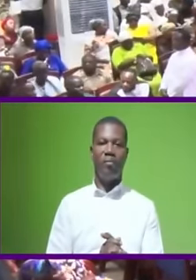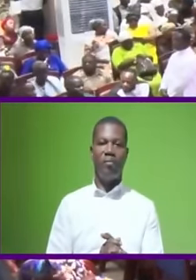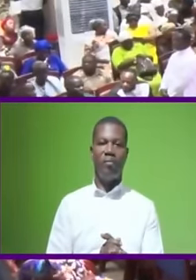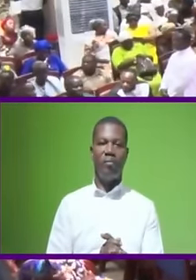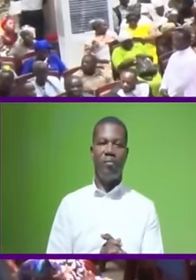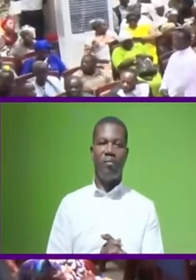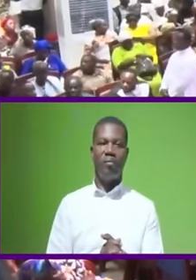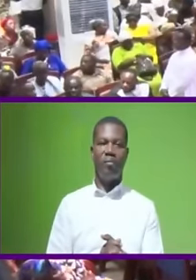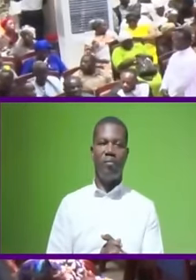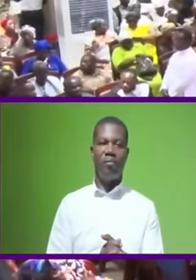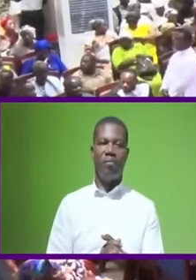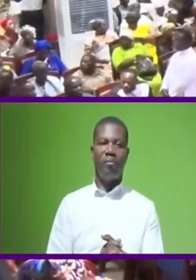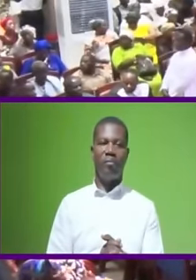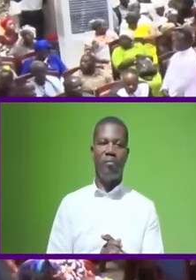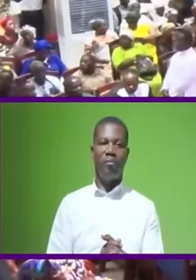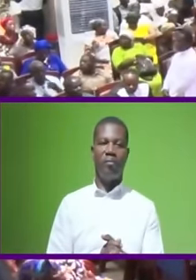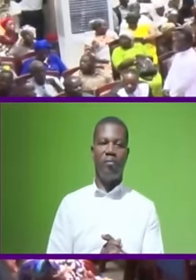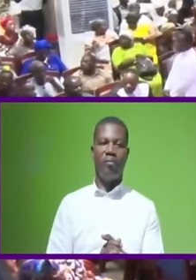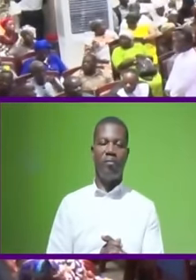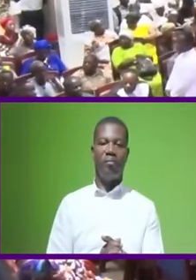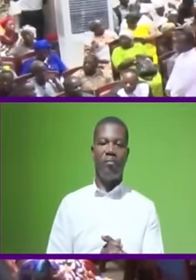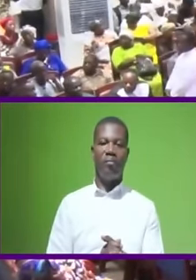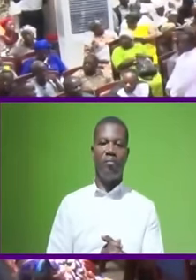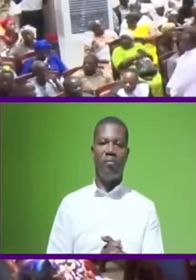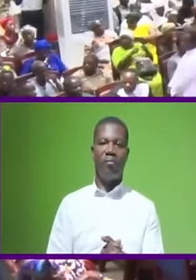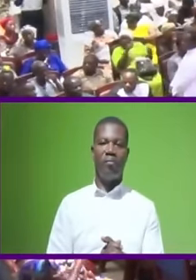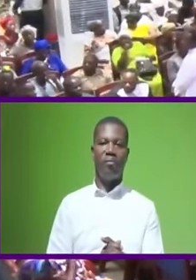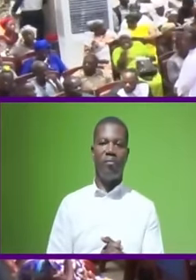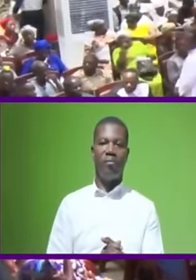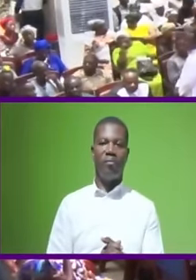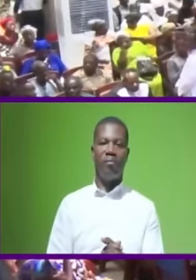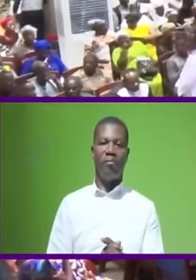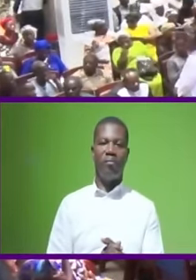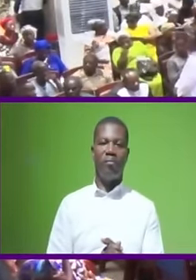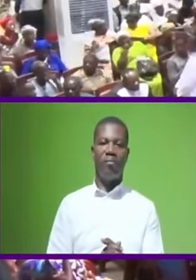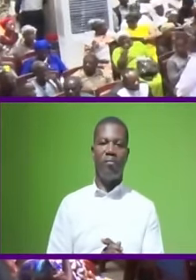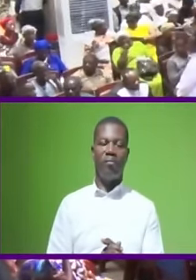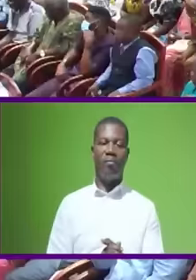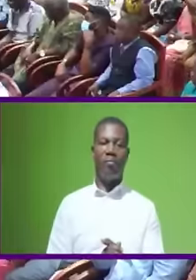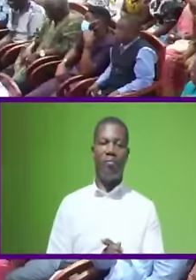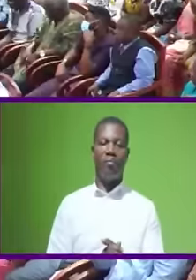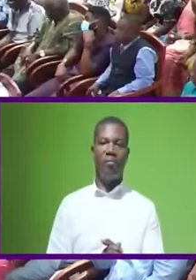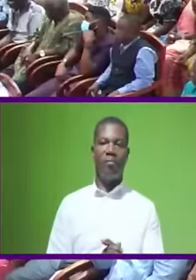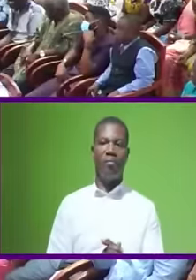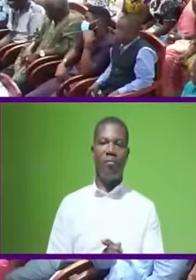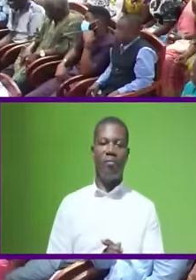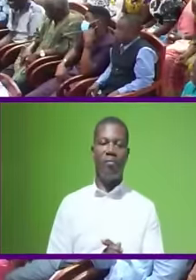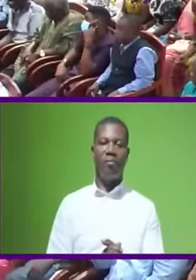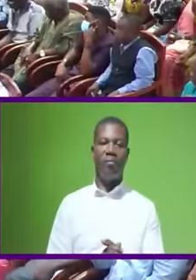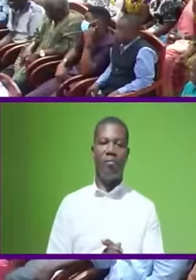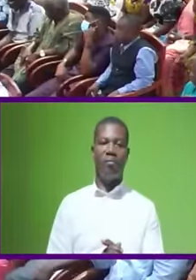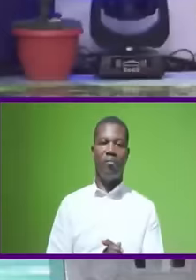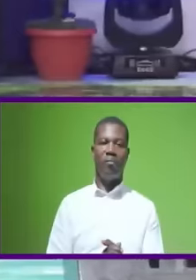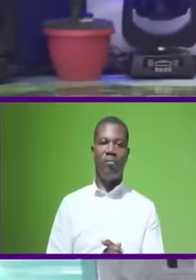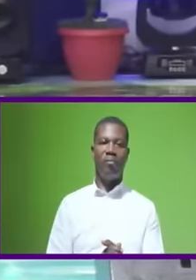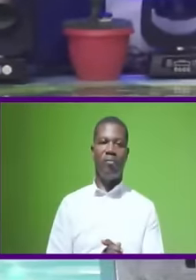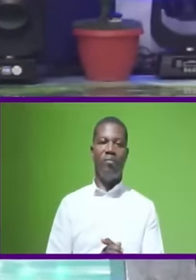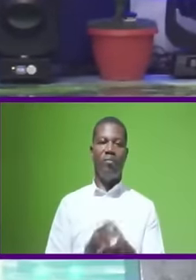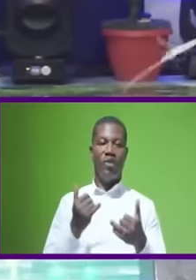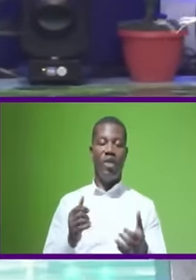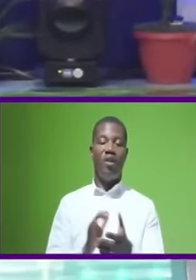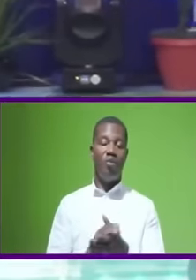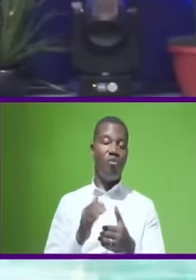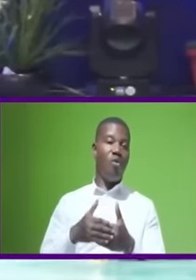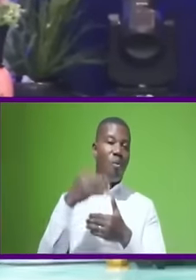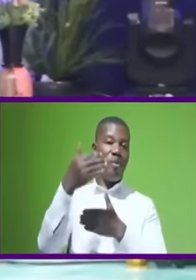it was before and after. Now we have even brought beyond the after. Say you are called beyond the after.